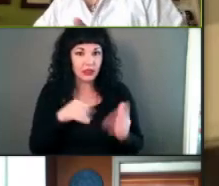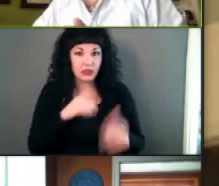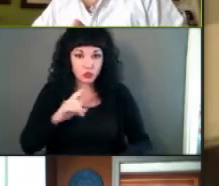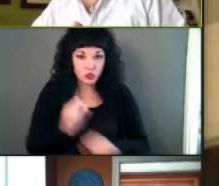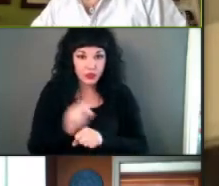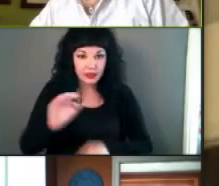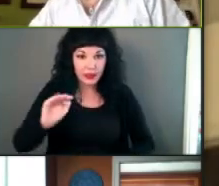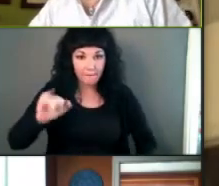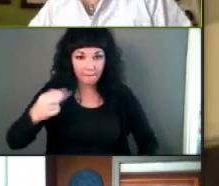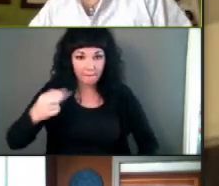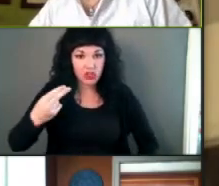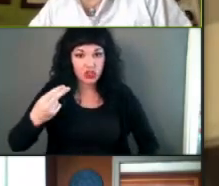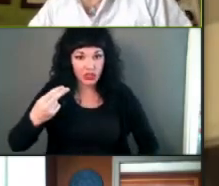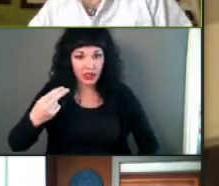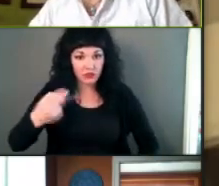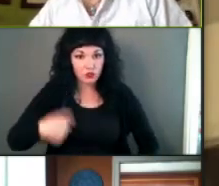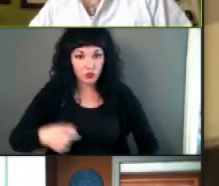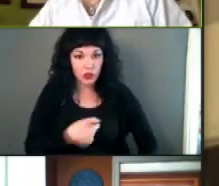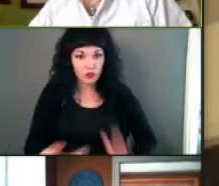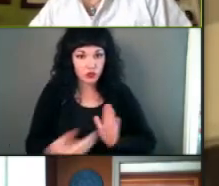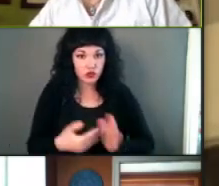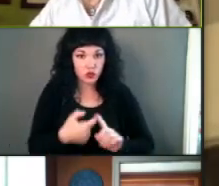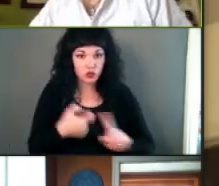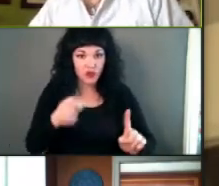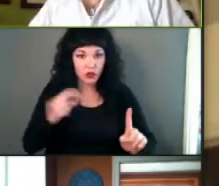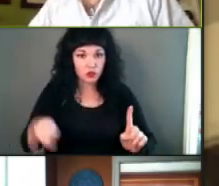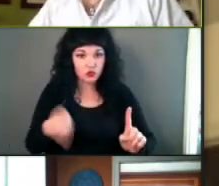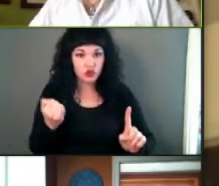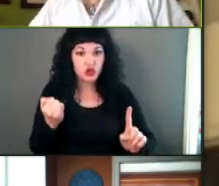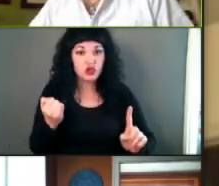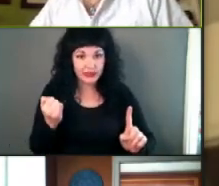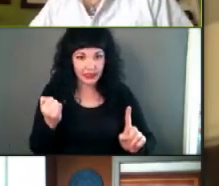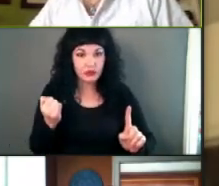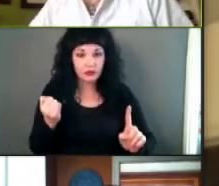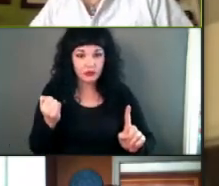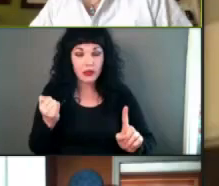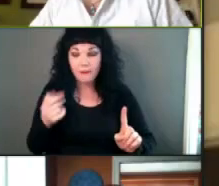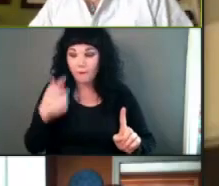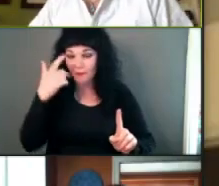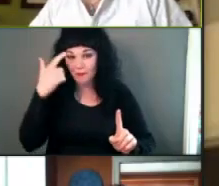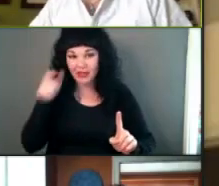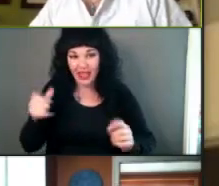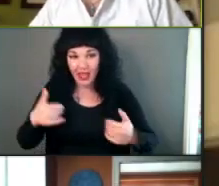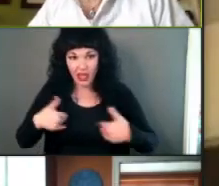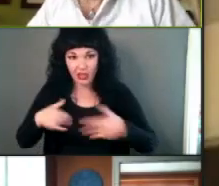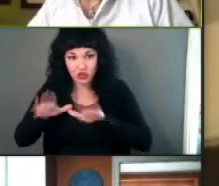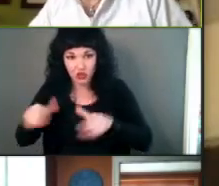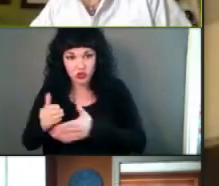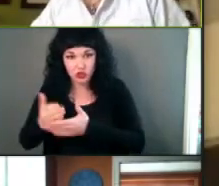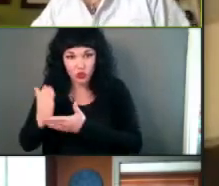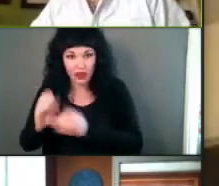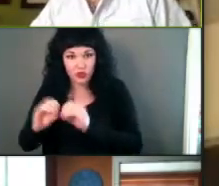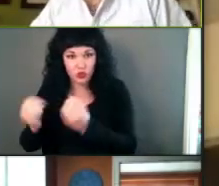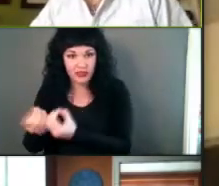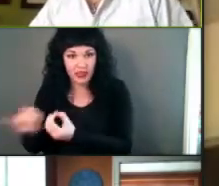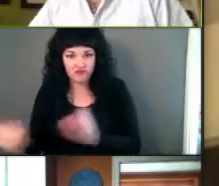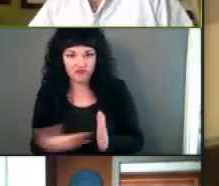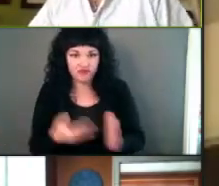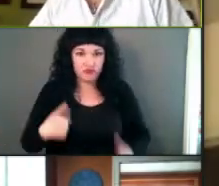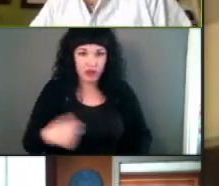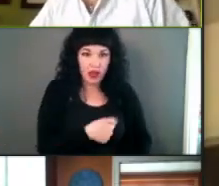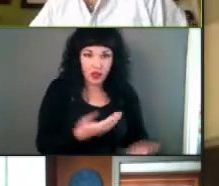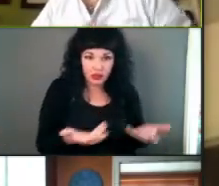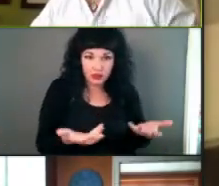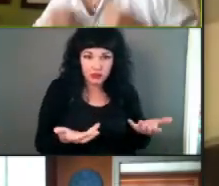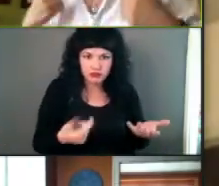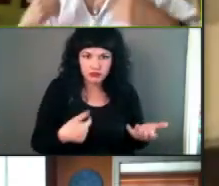Jersey-based children's rights organization. I mean, and I had the task of trying to partially answer that. I'm like, that